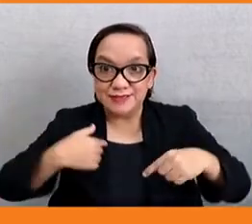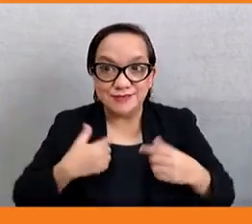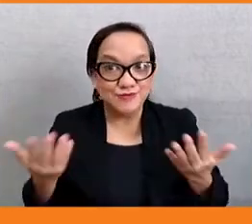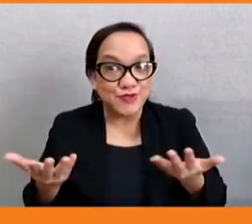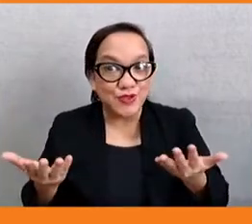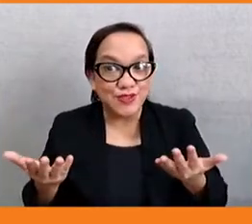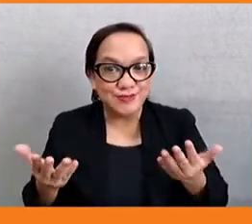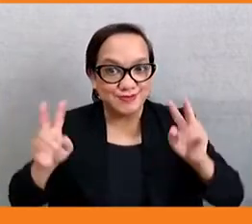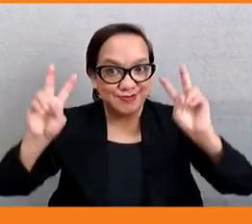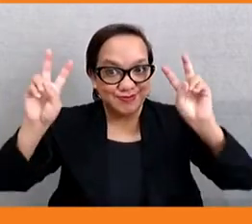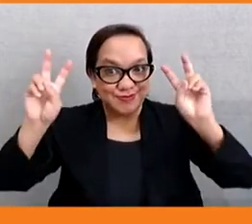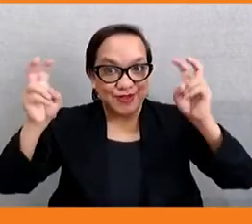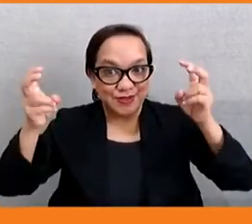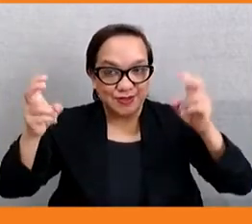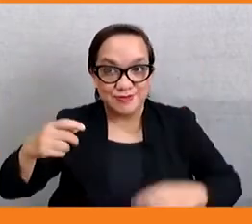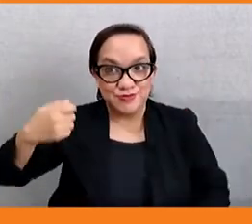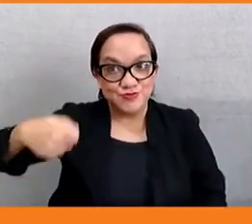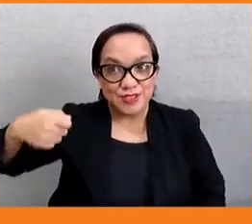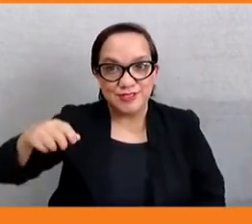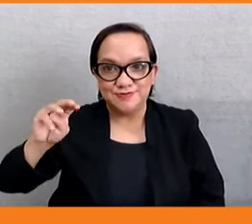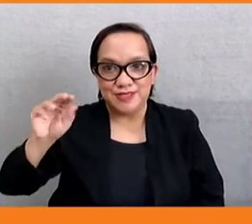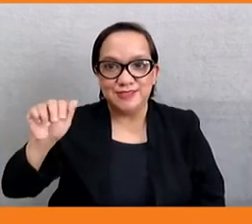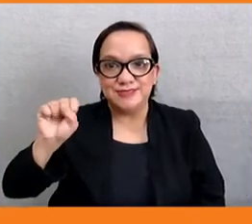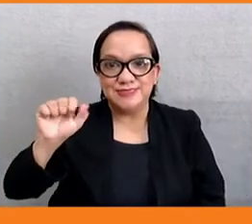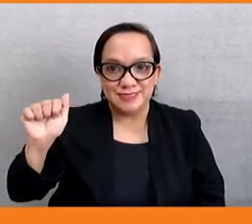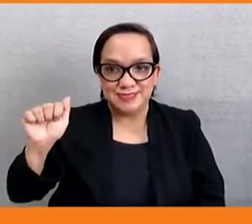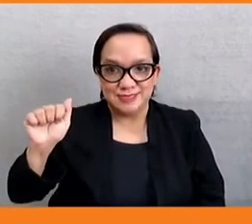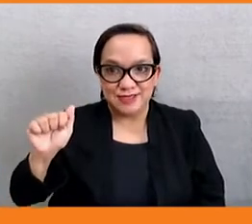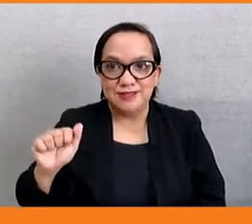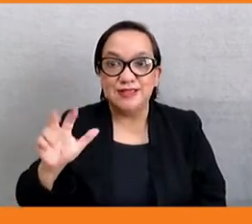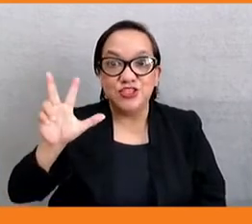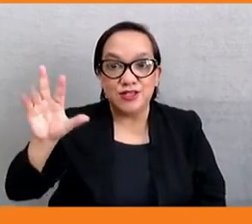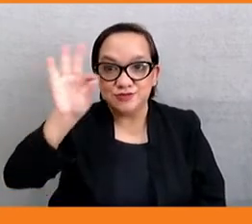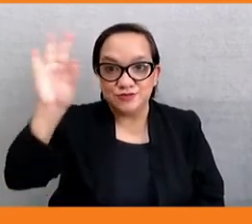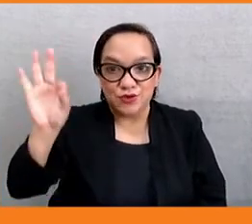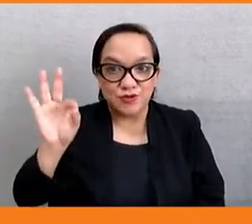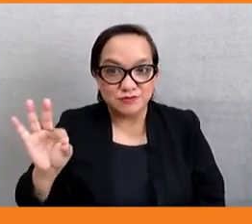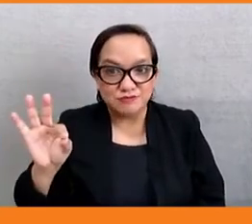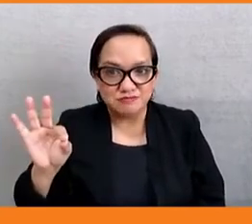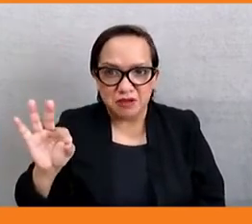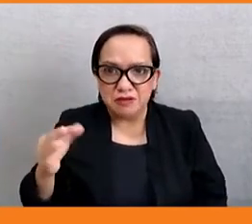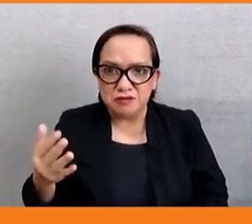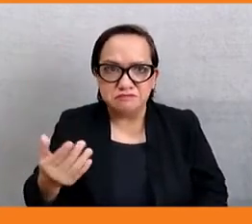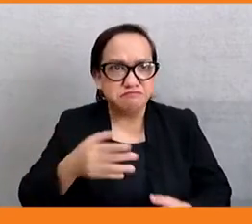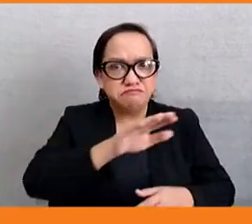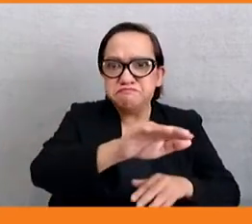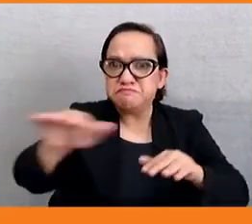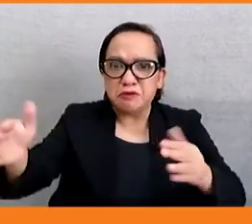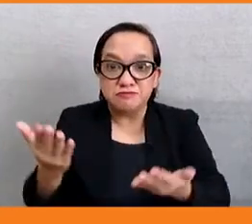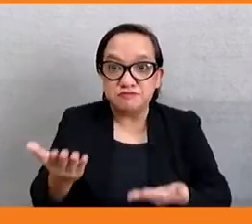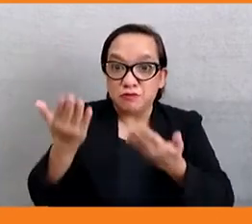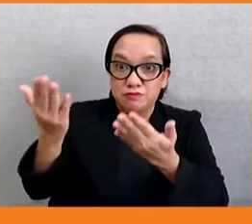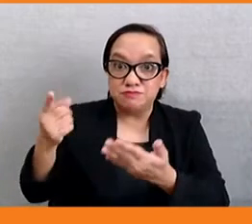I will ask three questions that we selected from those submitted by some of you ahead of the annual meeting. There will be a